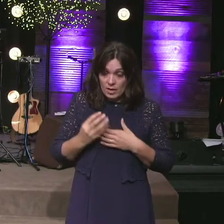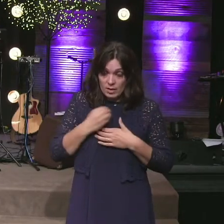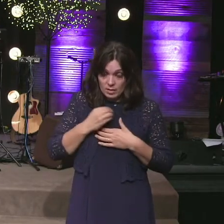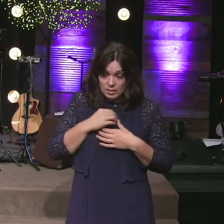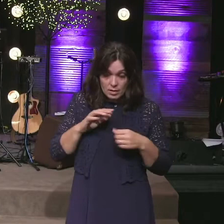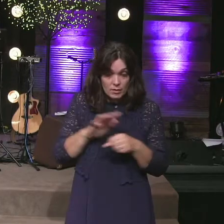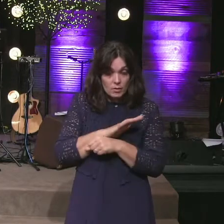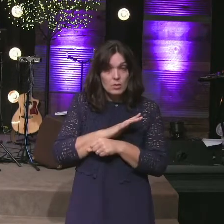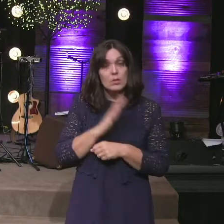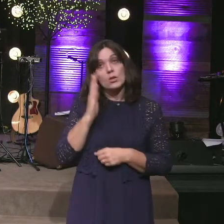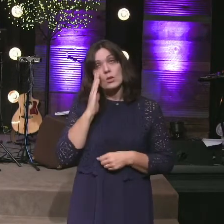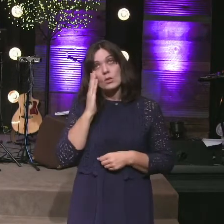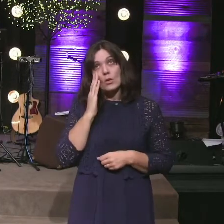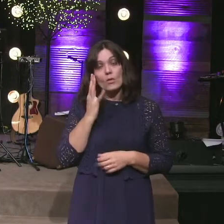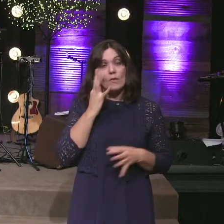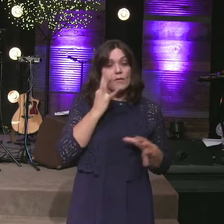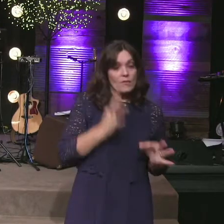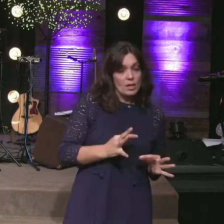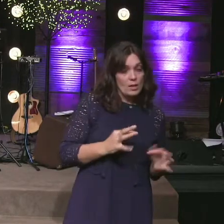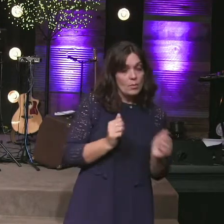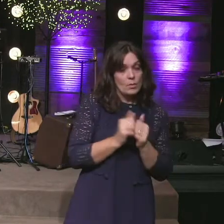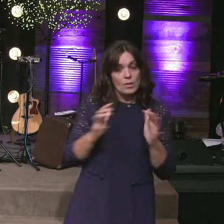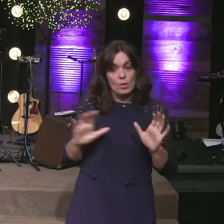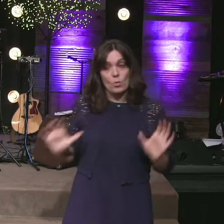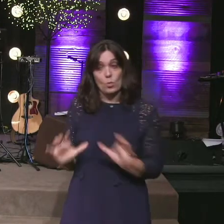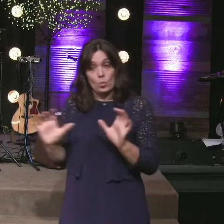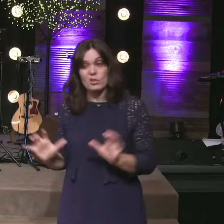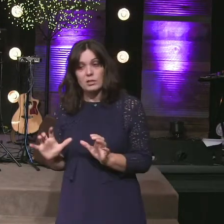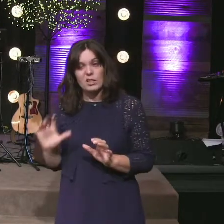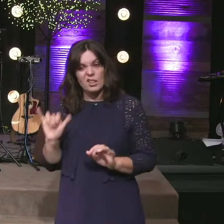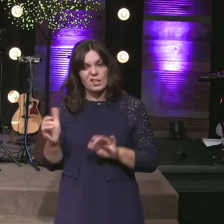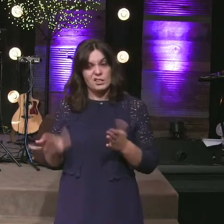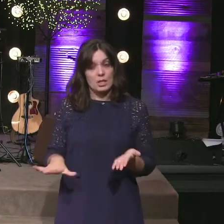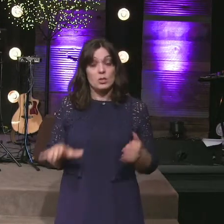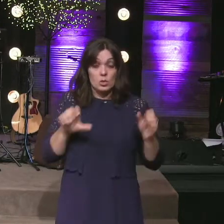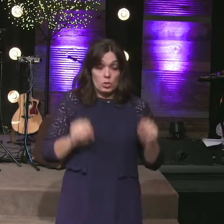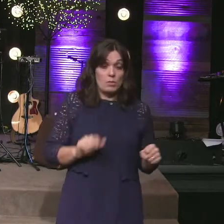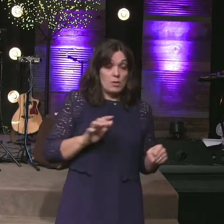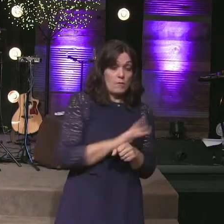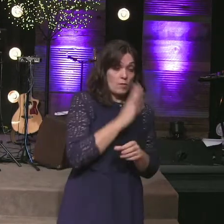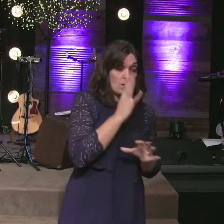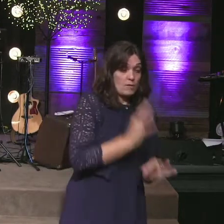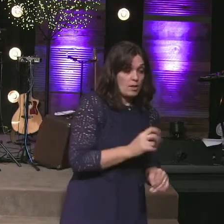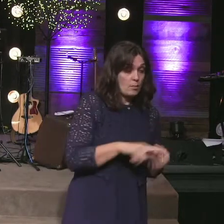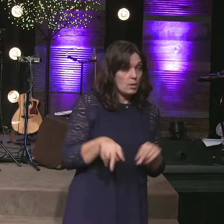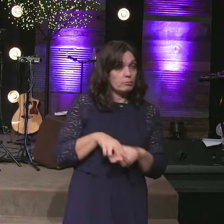faith without works is dead. So you can be full of faith and still just sit there and do nothing.